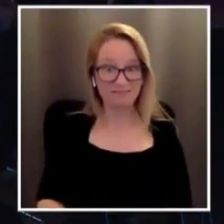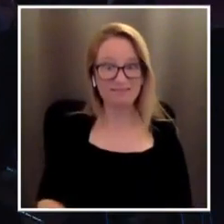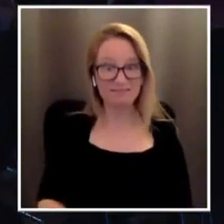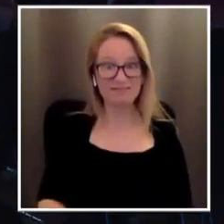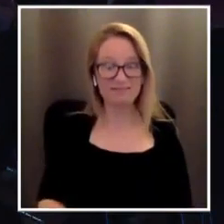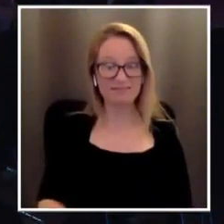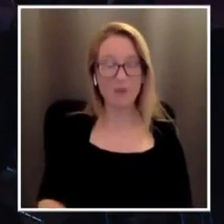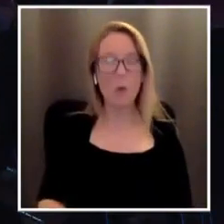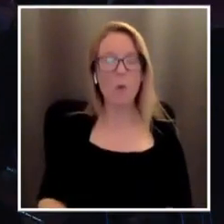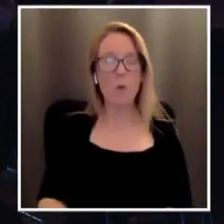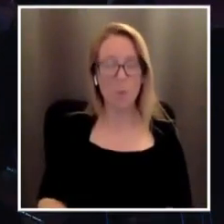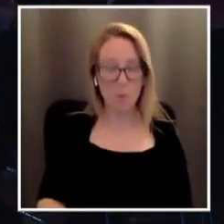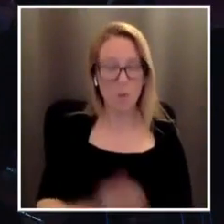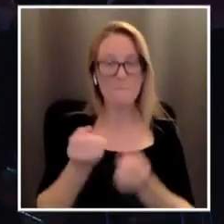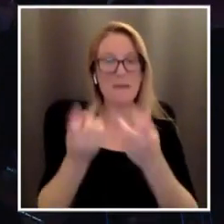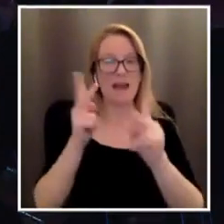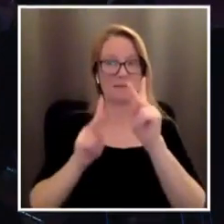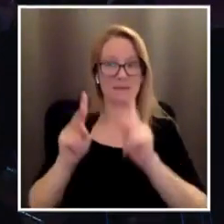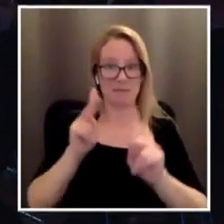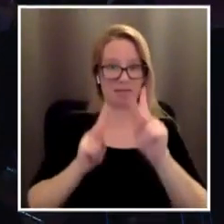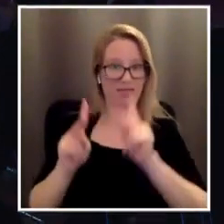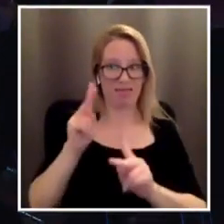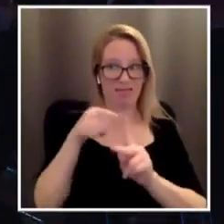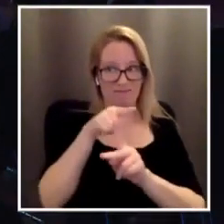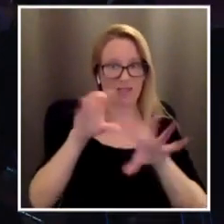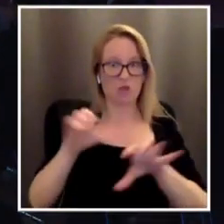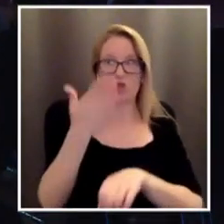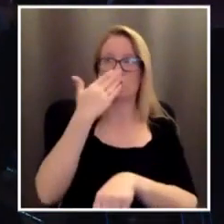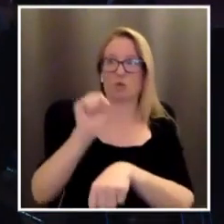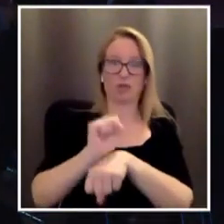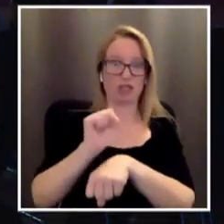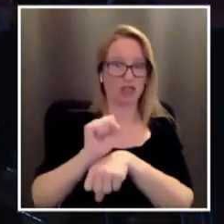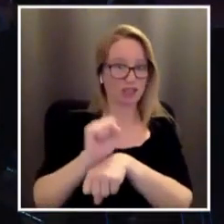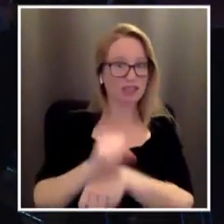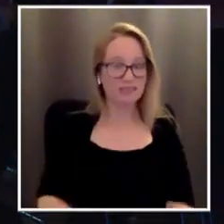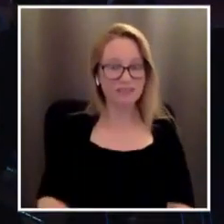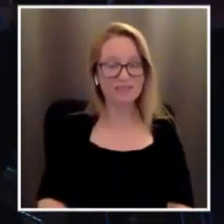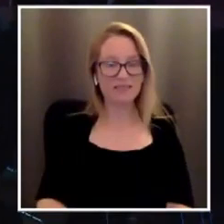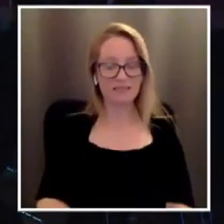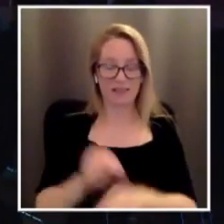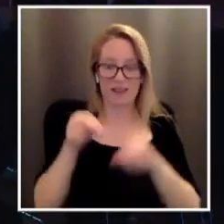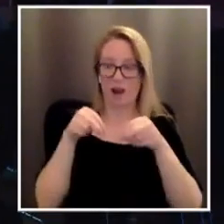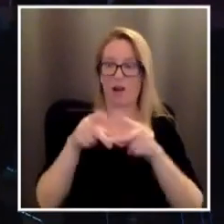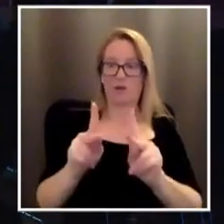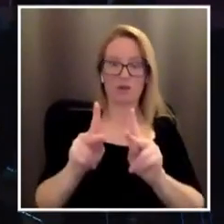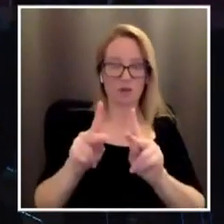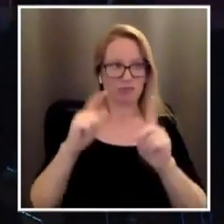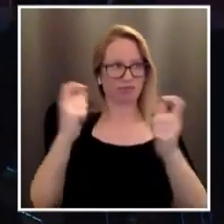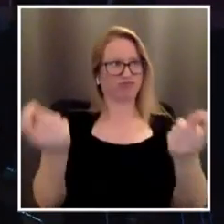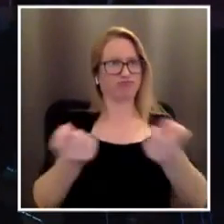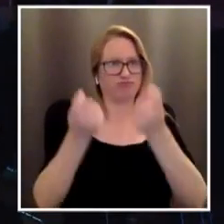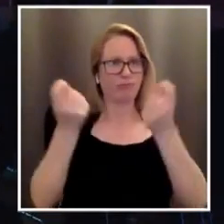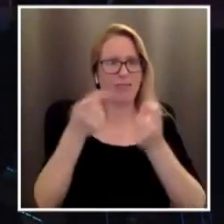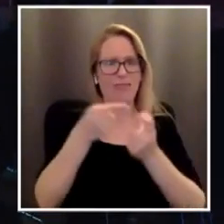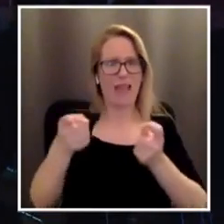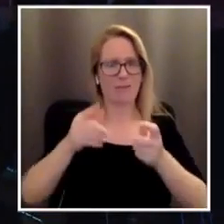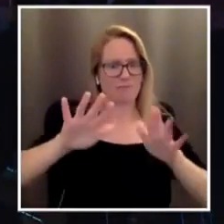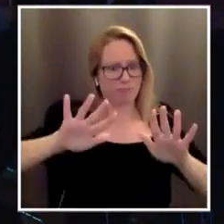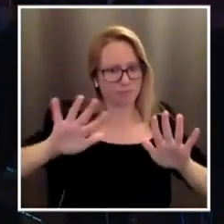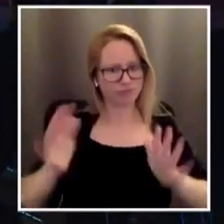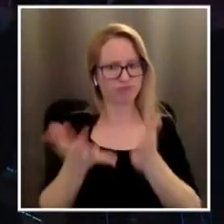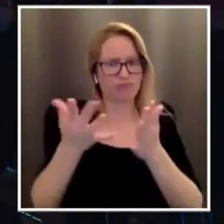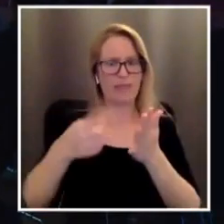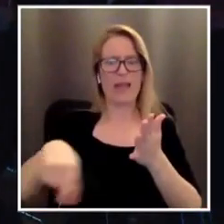There are a lot of folks out there who are doing good work, and the opportunity to celebrate them and to lift them up